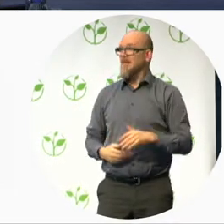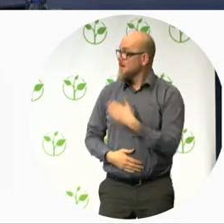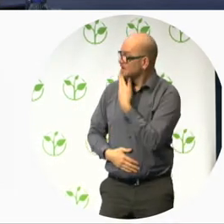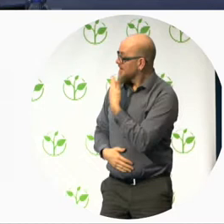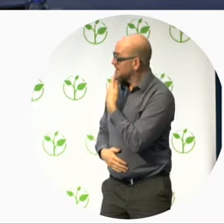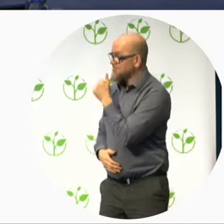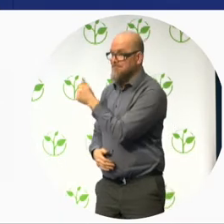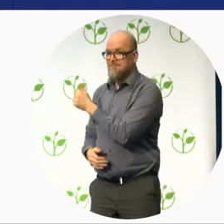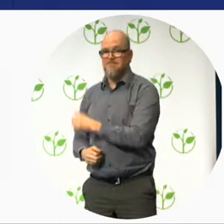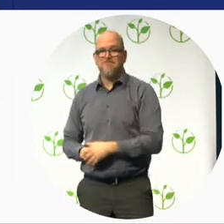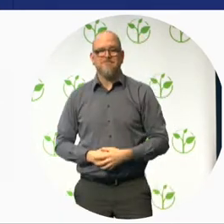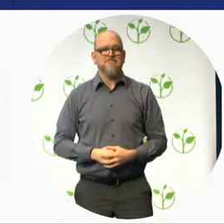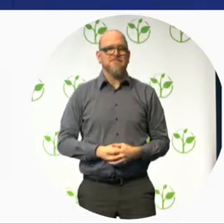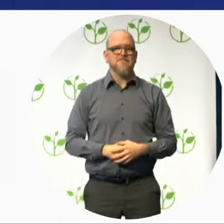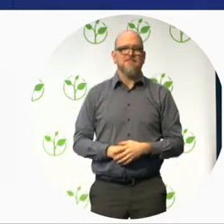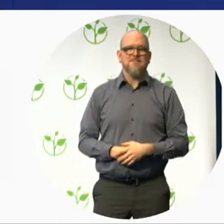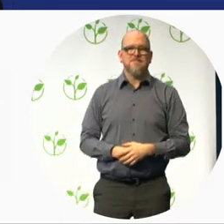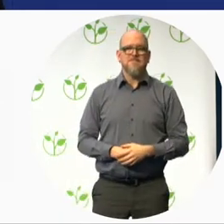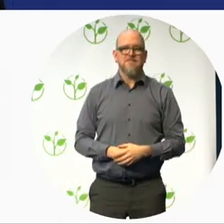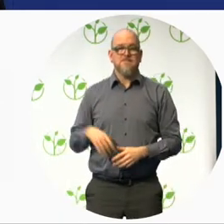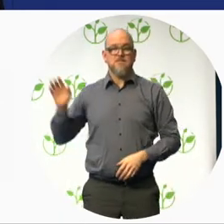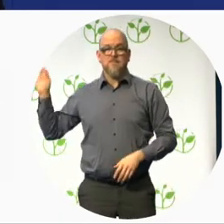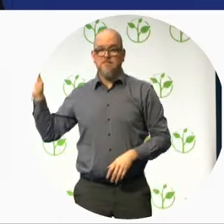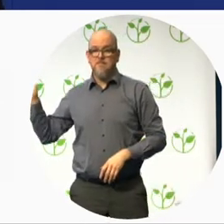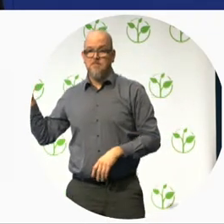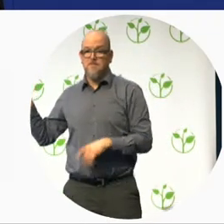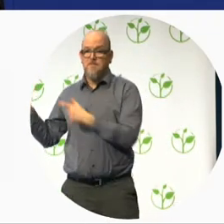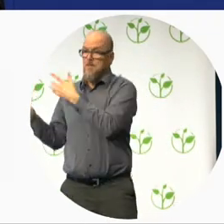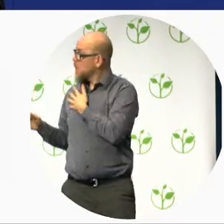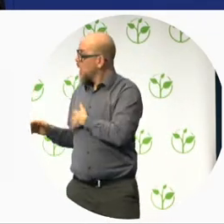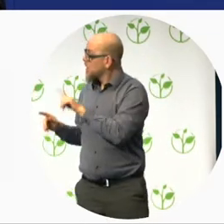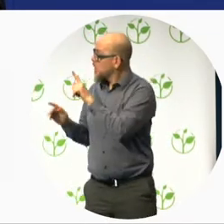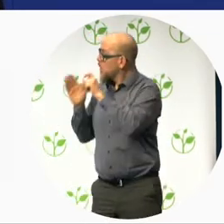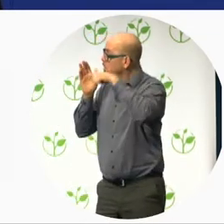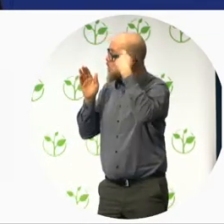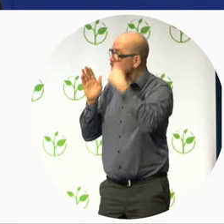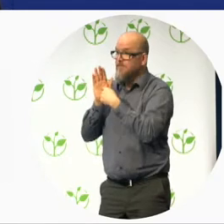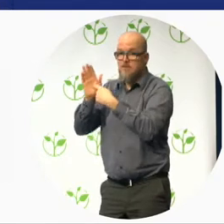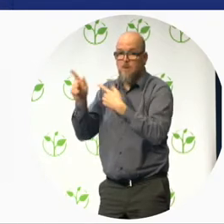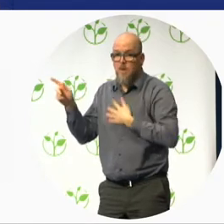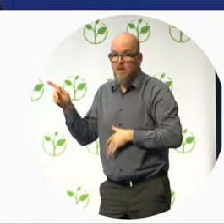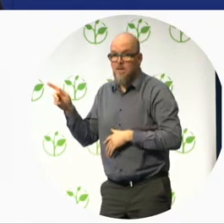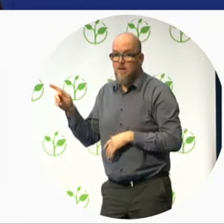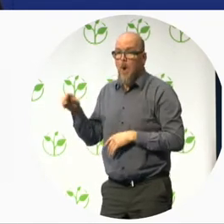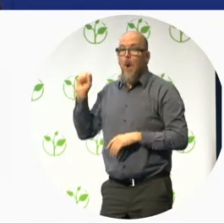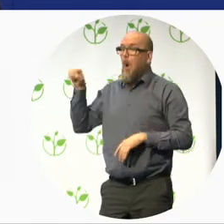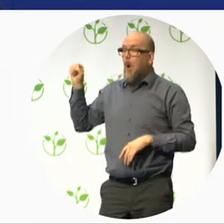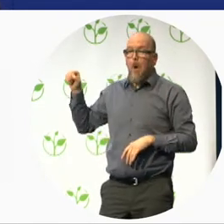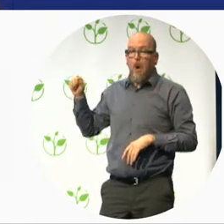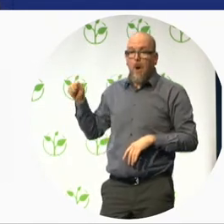I believe you wanted to show a video. Do you not want to show the video? Yes, if the audio-video guys